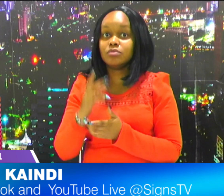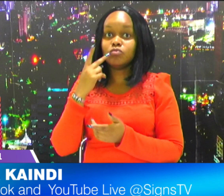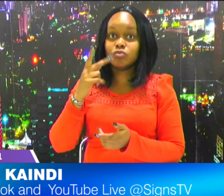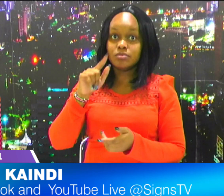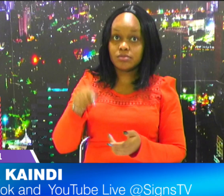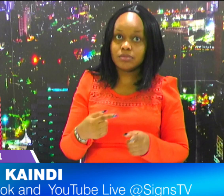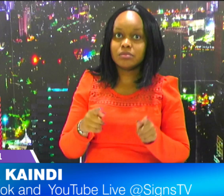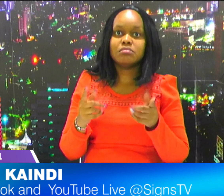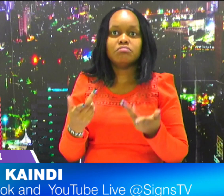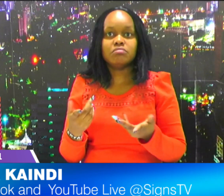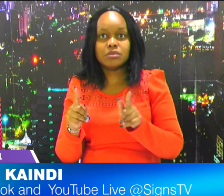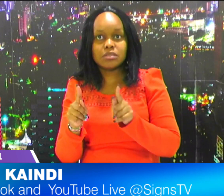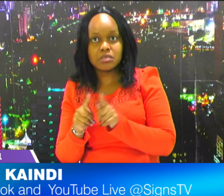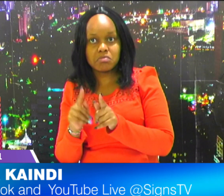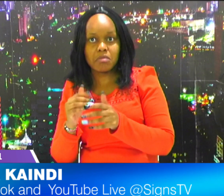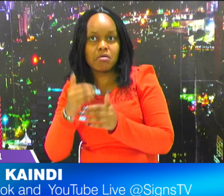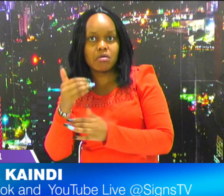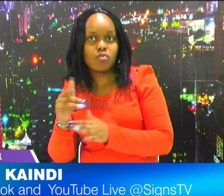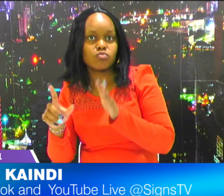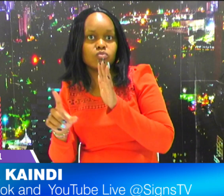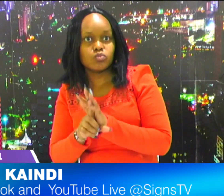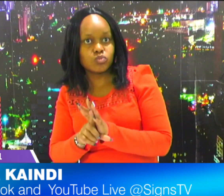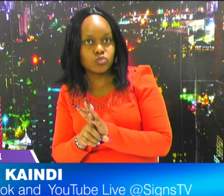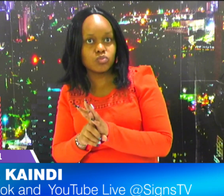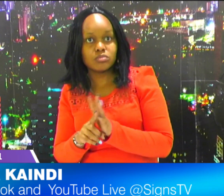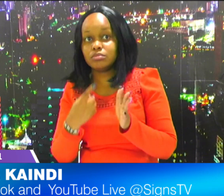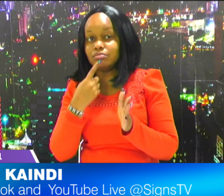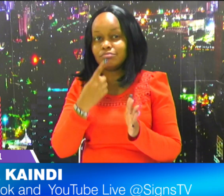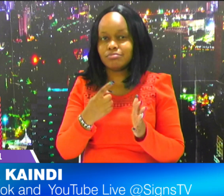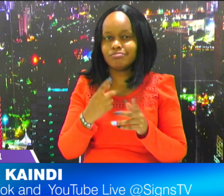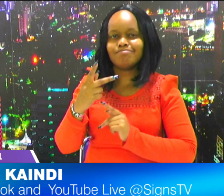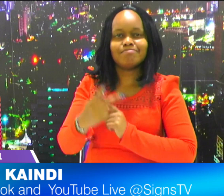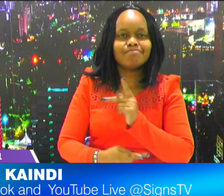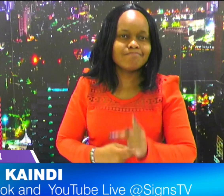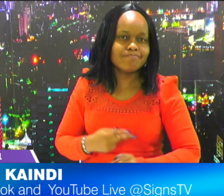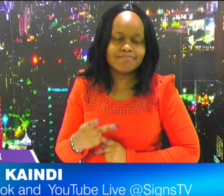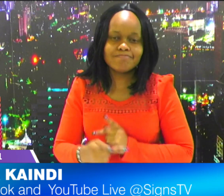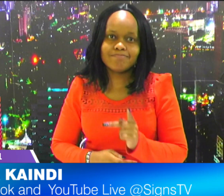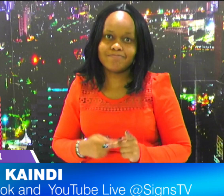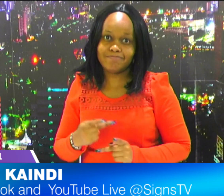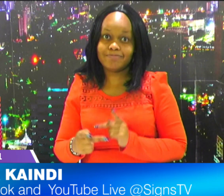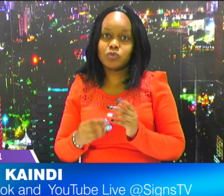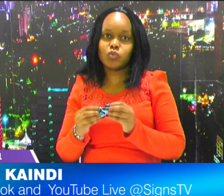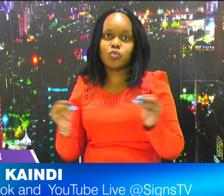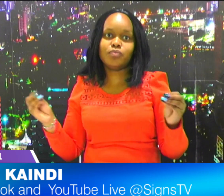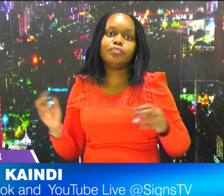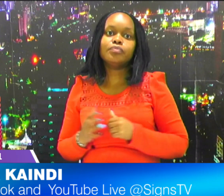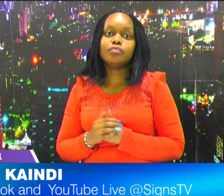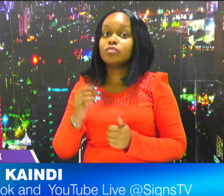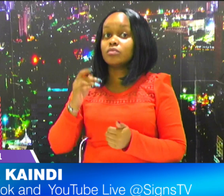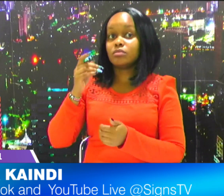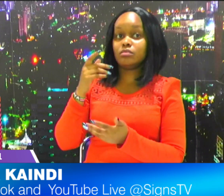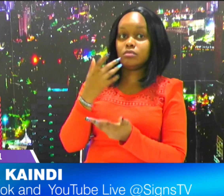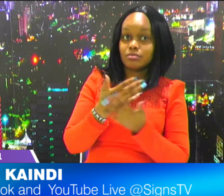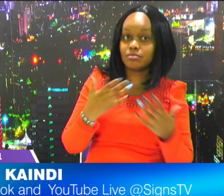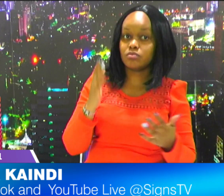but was amended to cash bail of 200,000 and surety of same after the